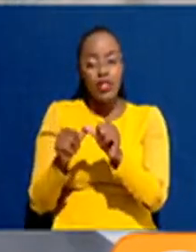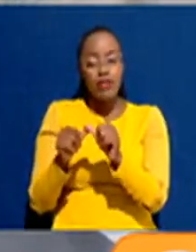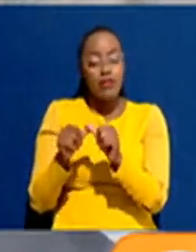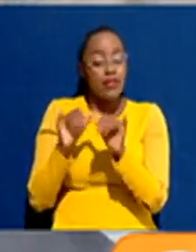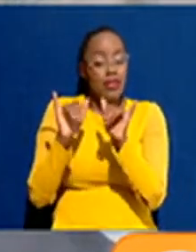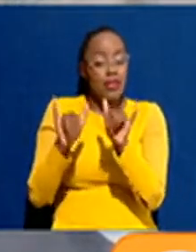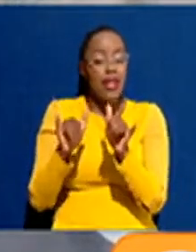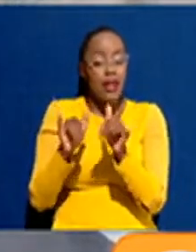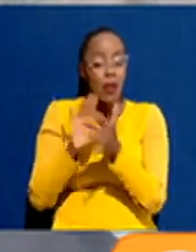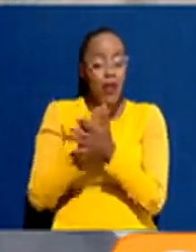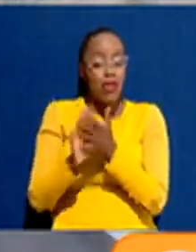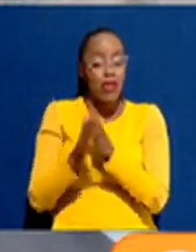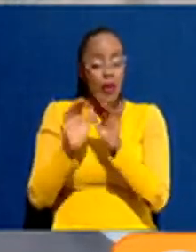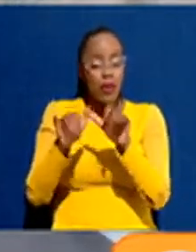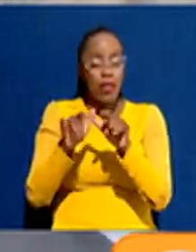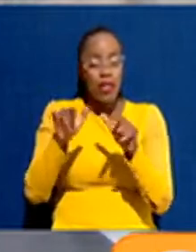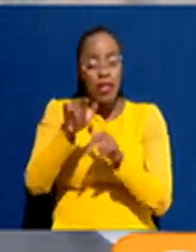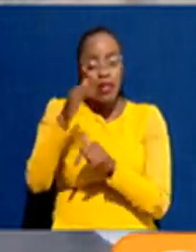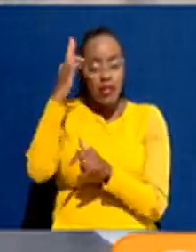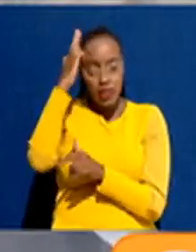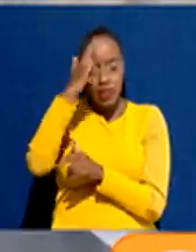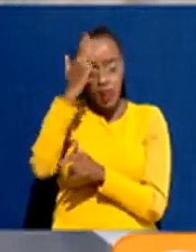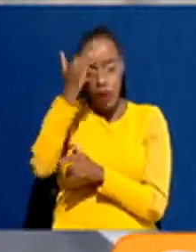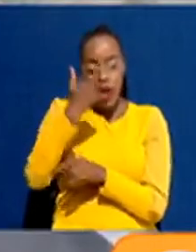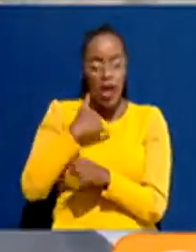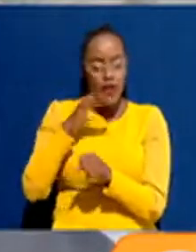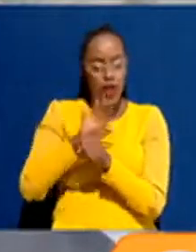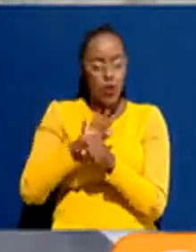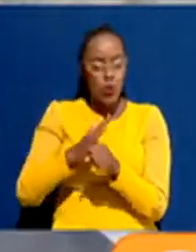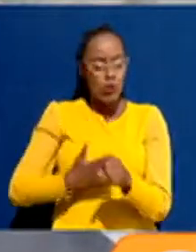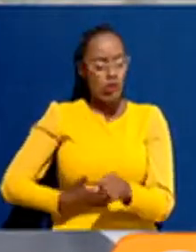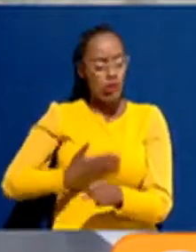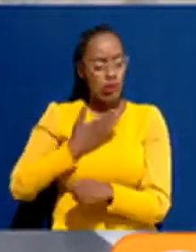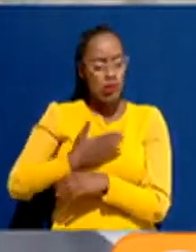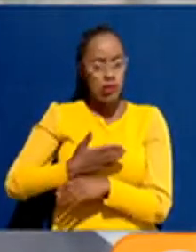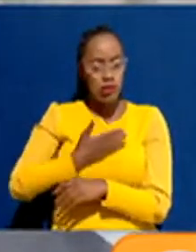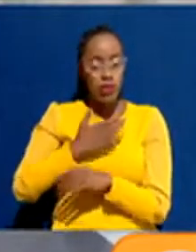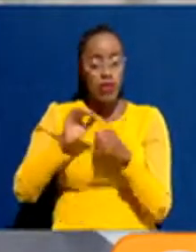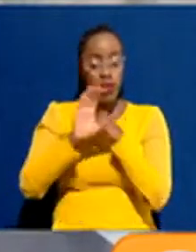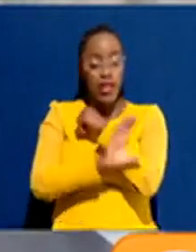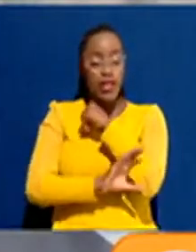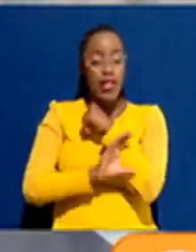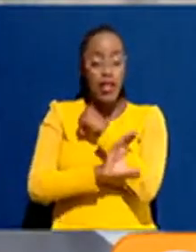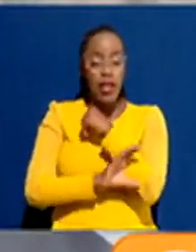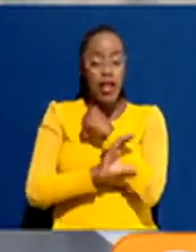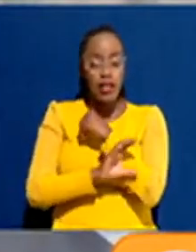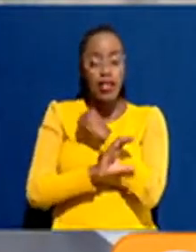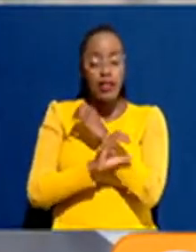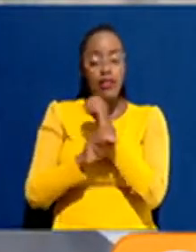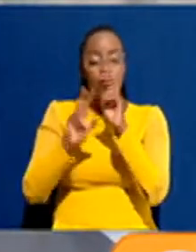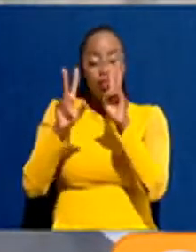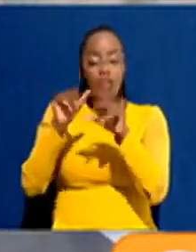landless. And that's part of the reason why there is a lot of bitterness in the country about the land issue. But yeah,